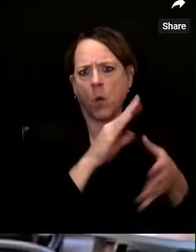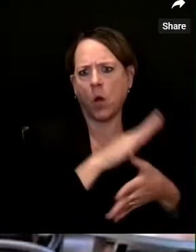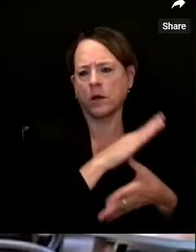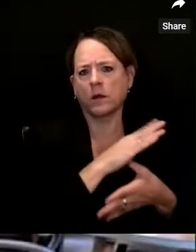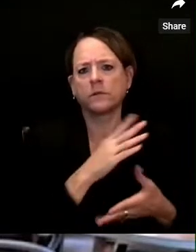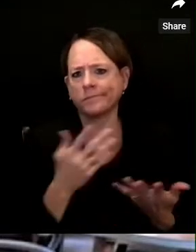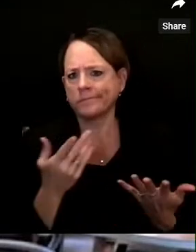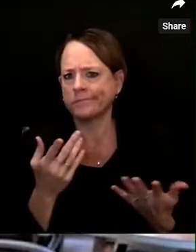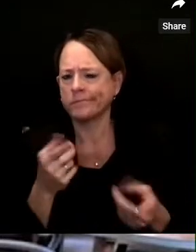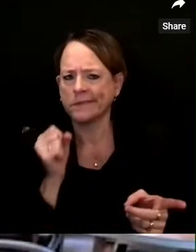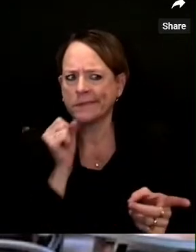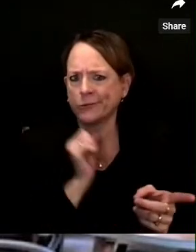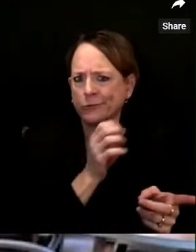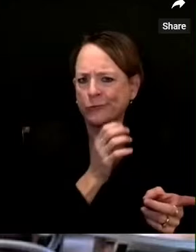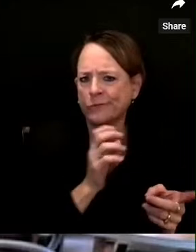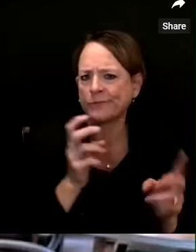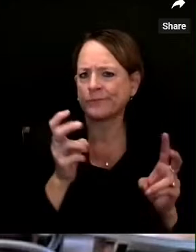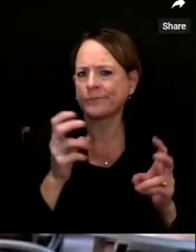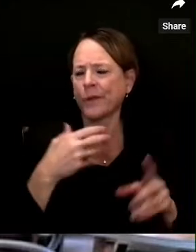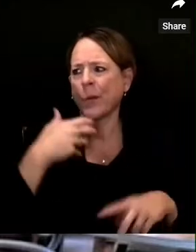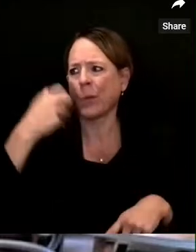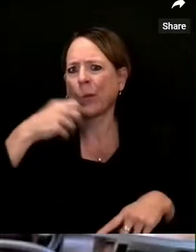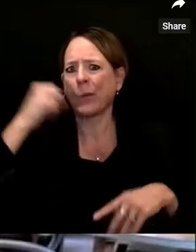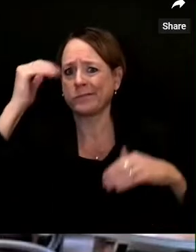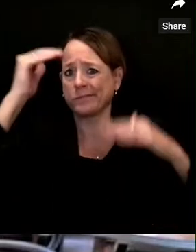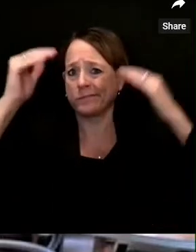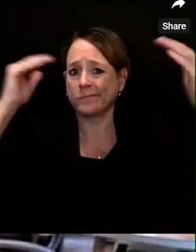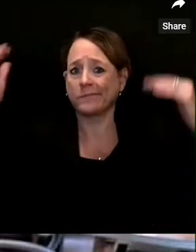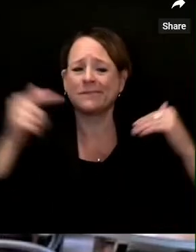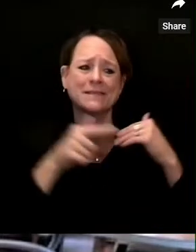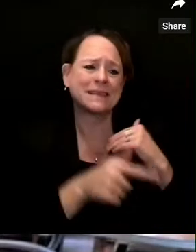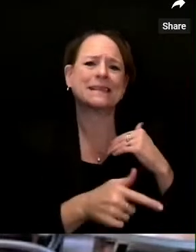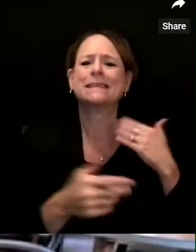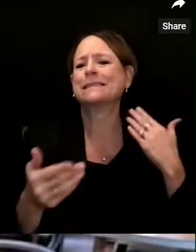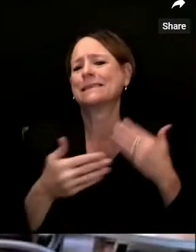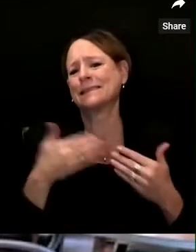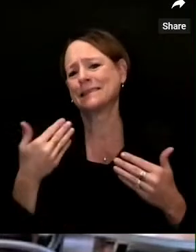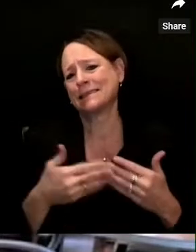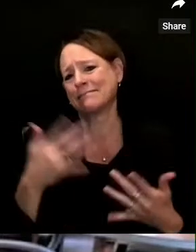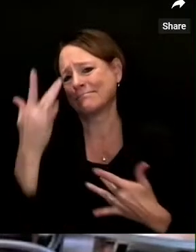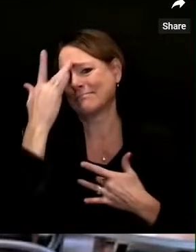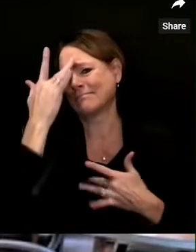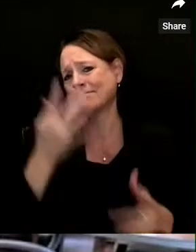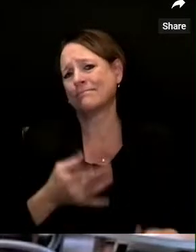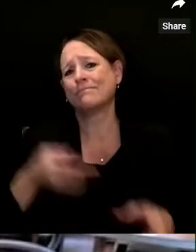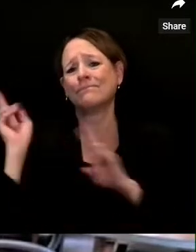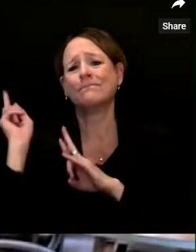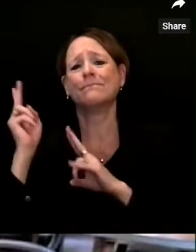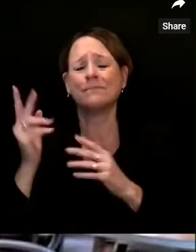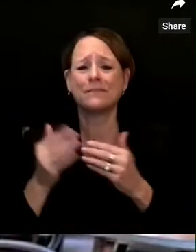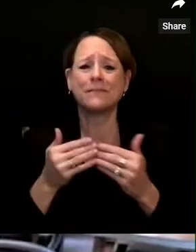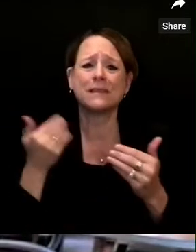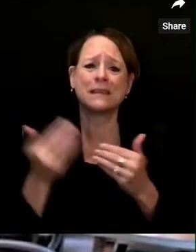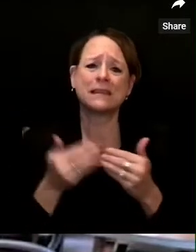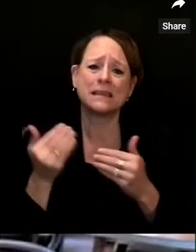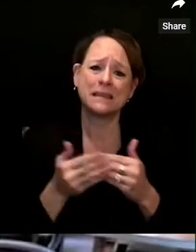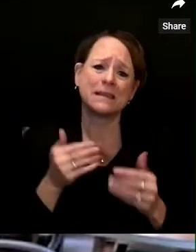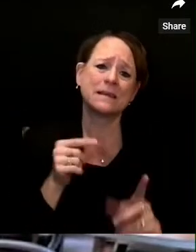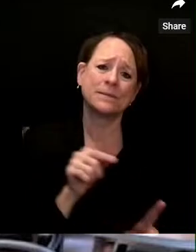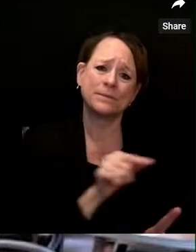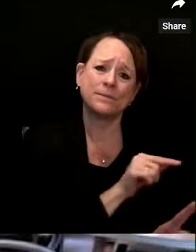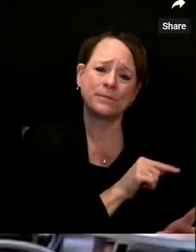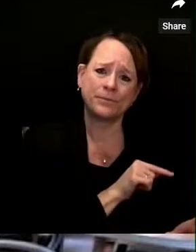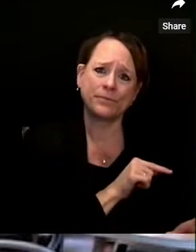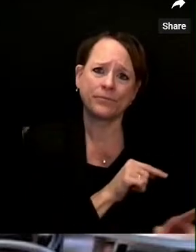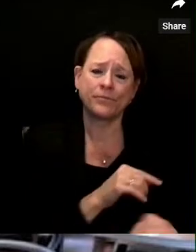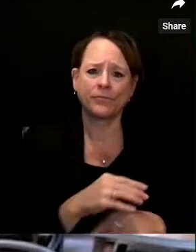been the most vulnerable in terms of at greatest risk of COVID from the very beginning. We are already